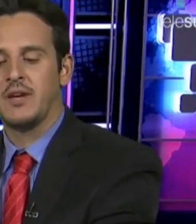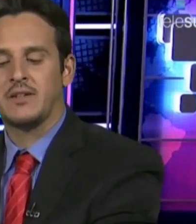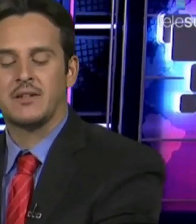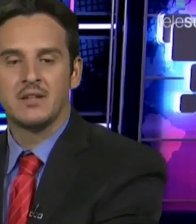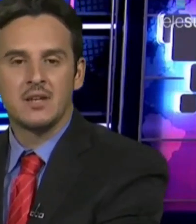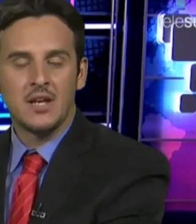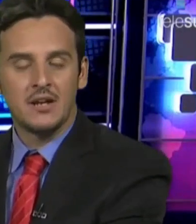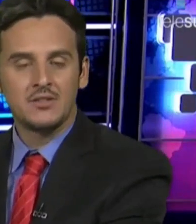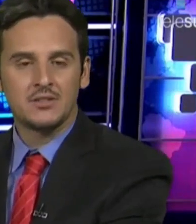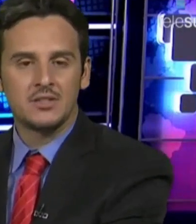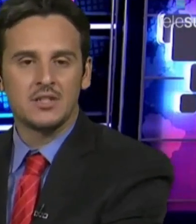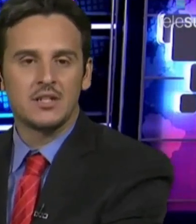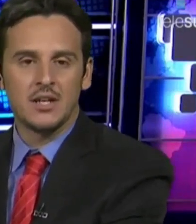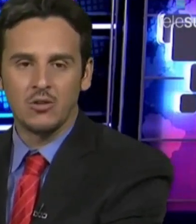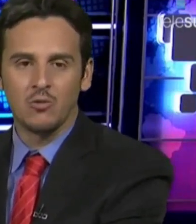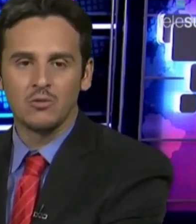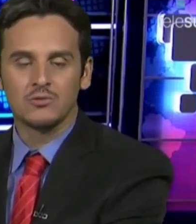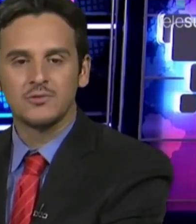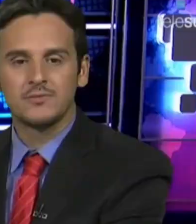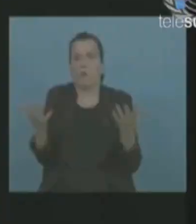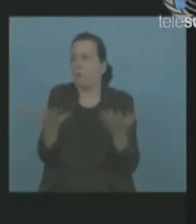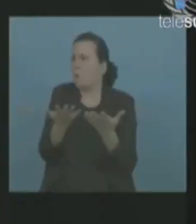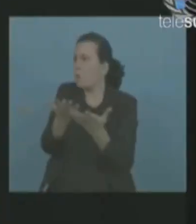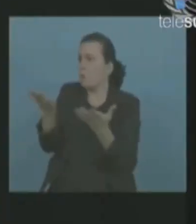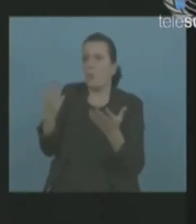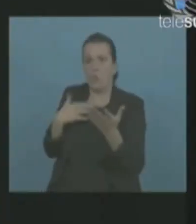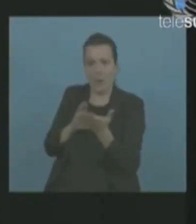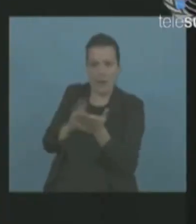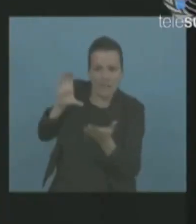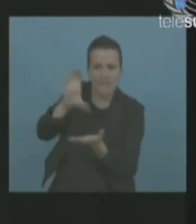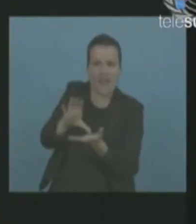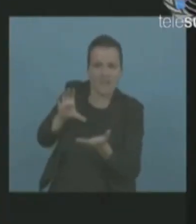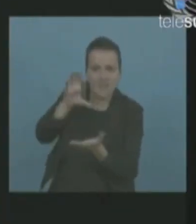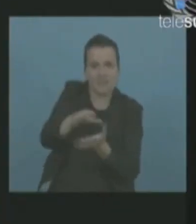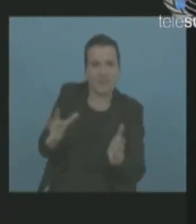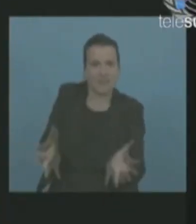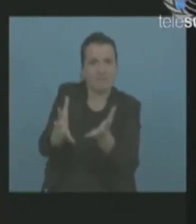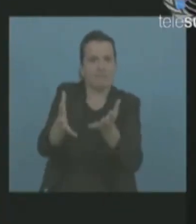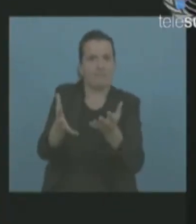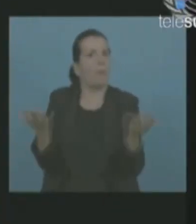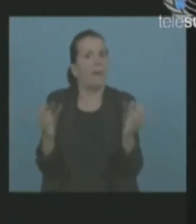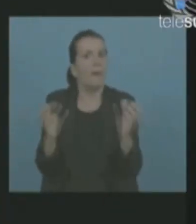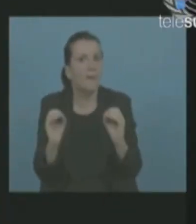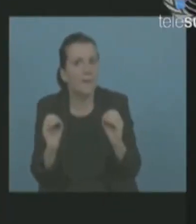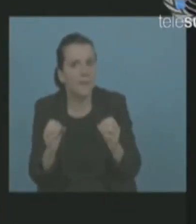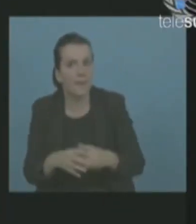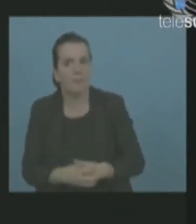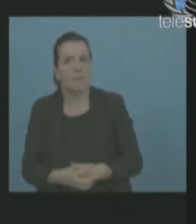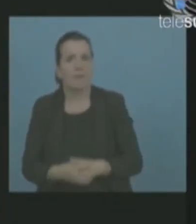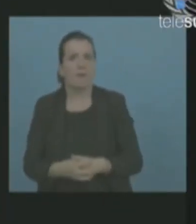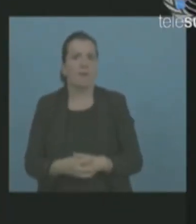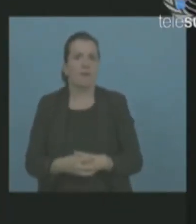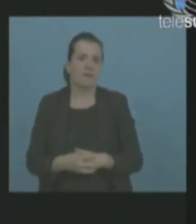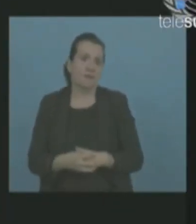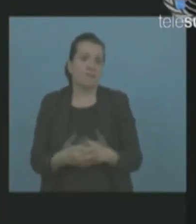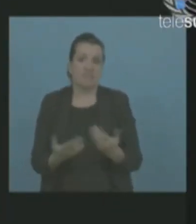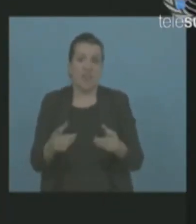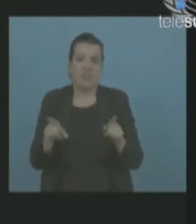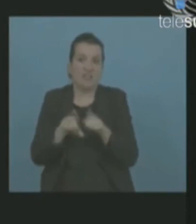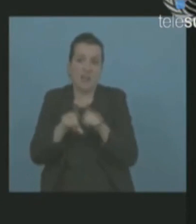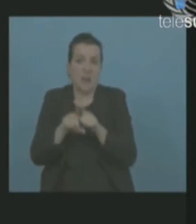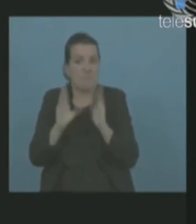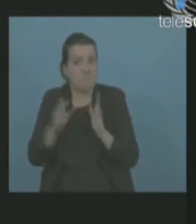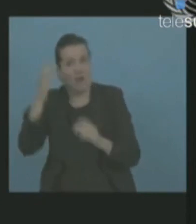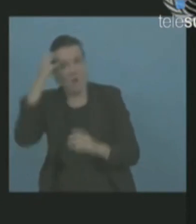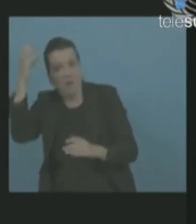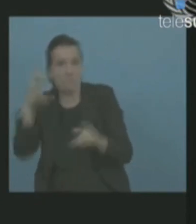be respected in Argentina and the world. Dear President, our goal is to generate dignified